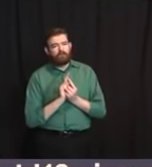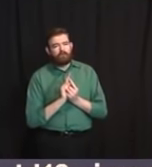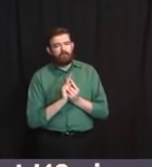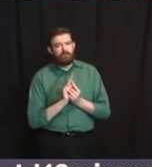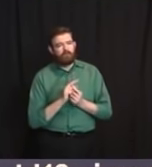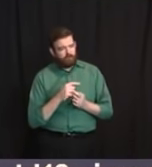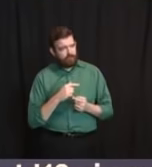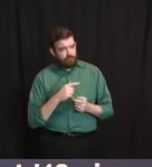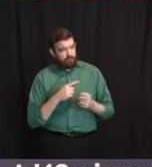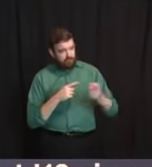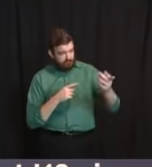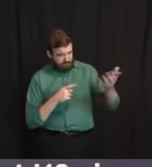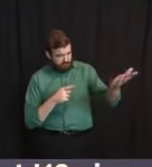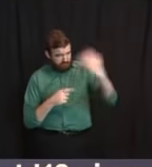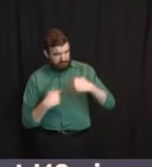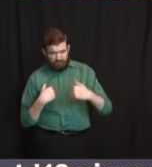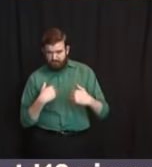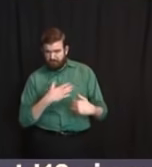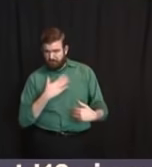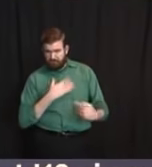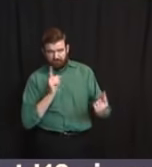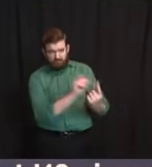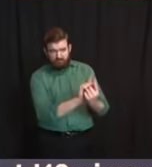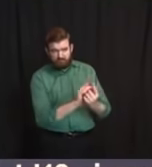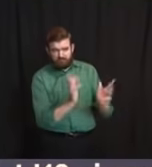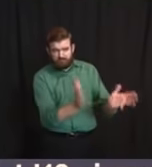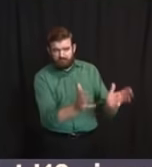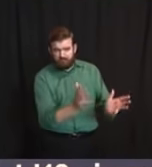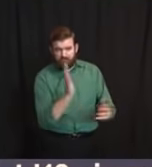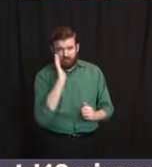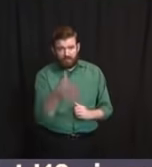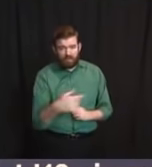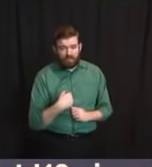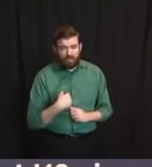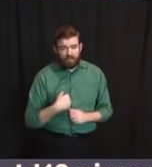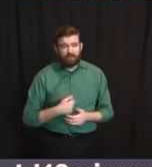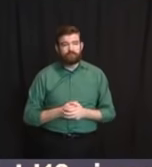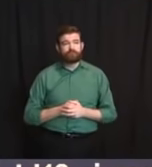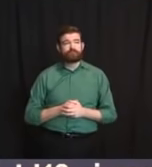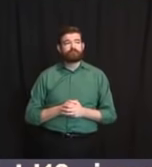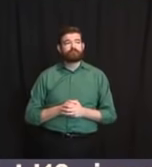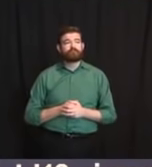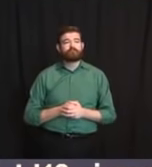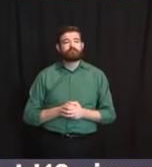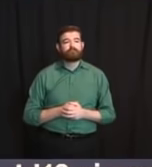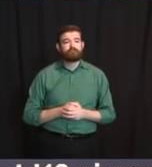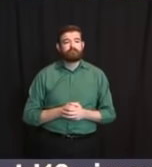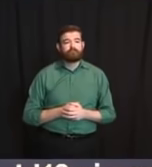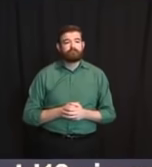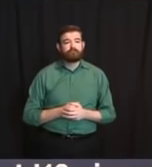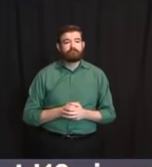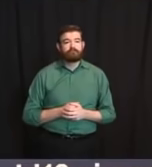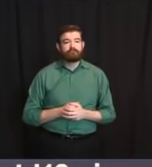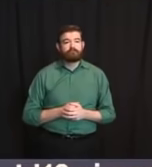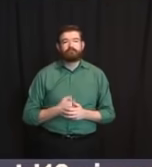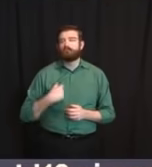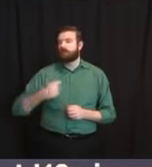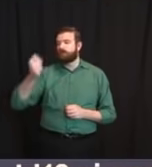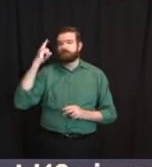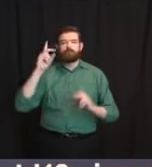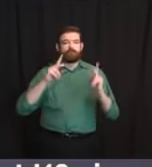what we've said still holds, that we completely understand the frustration. There's a tsunami of folks who